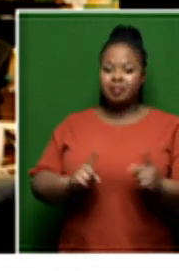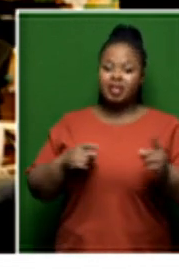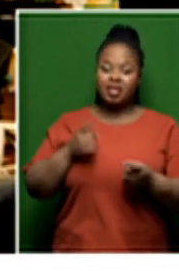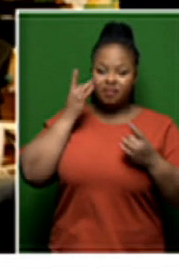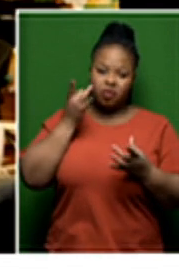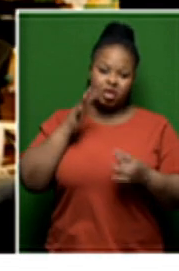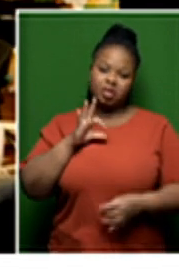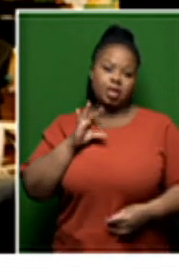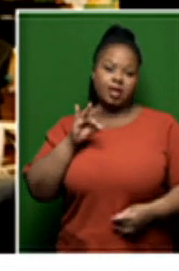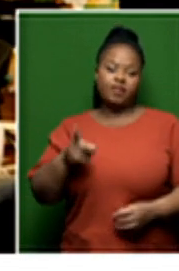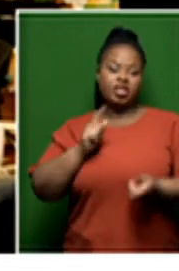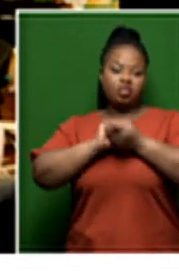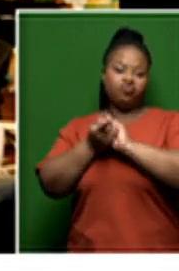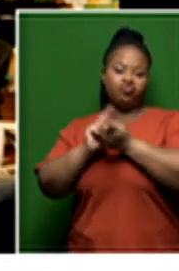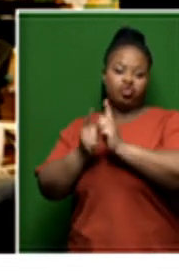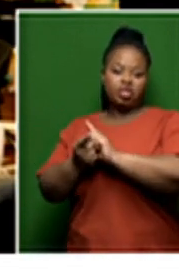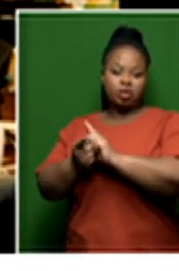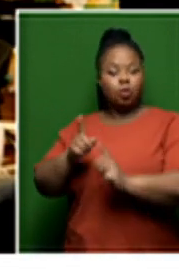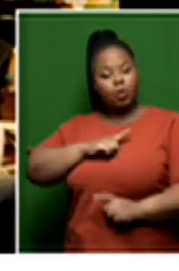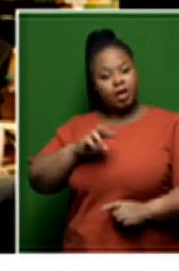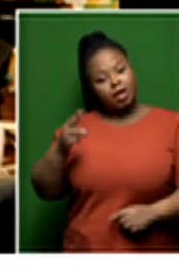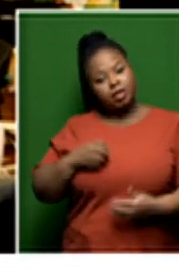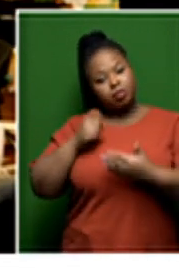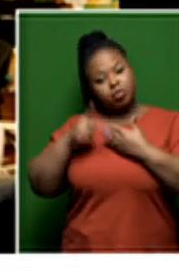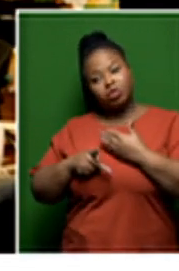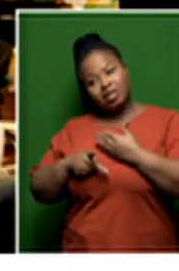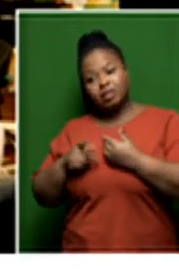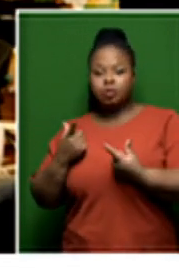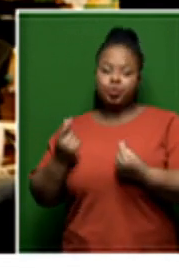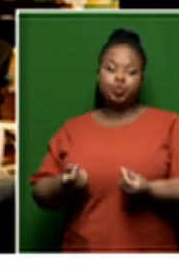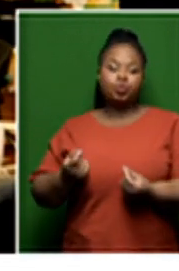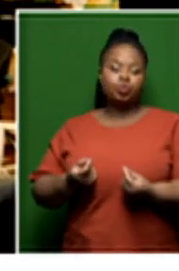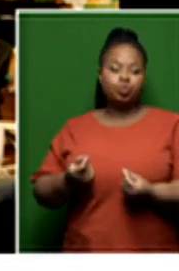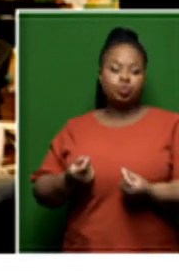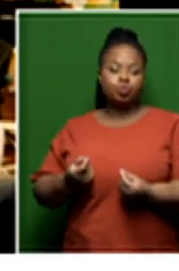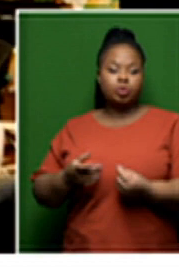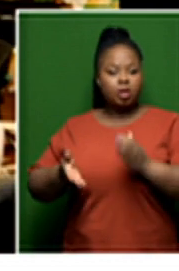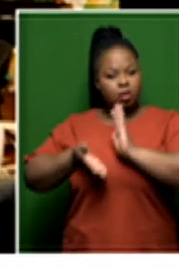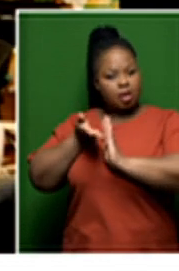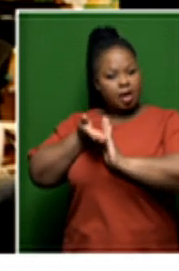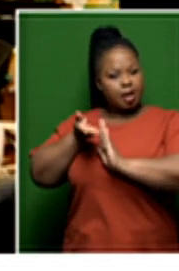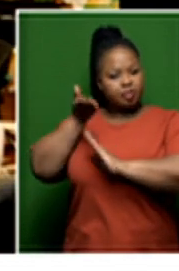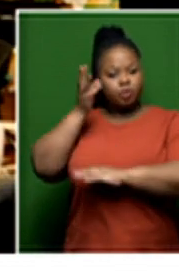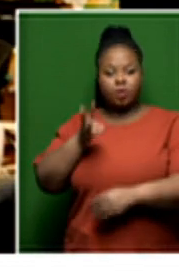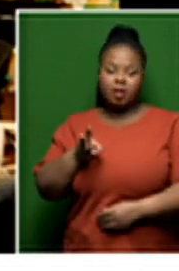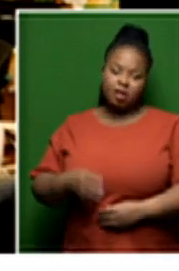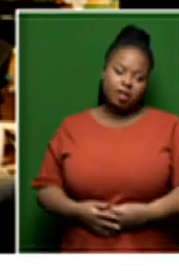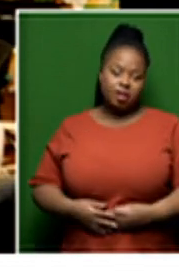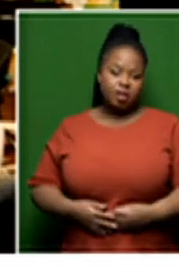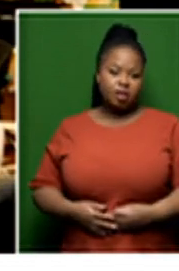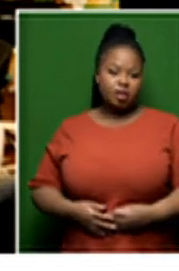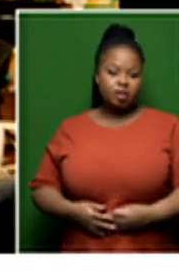information changes every day, because every day some project somewhere is being completed, and we then wait